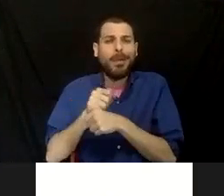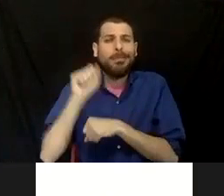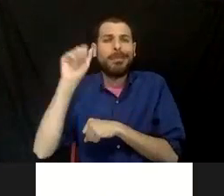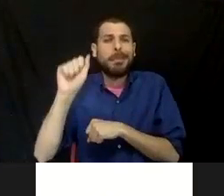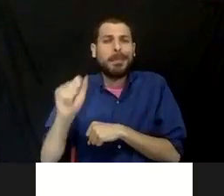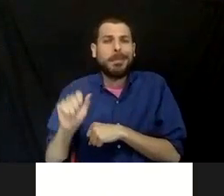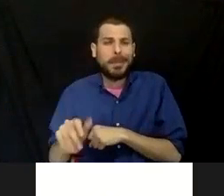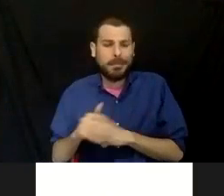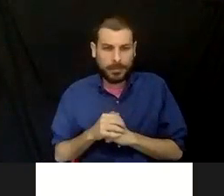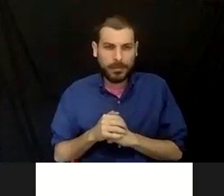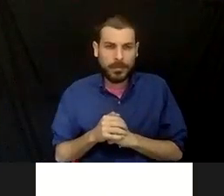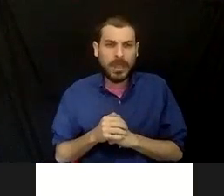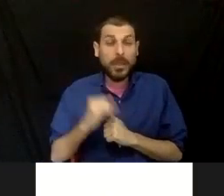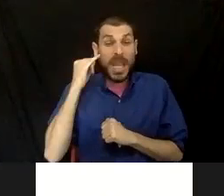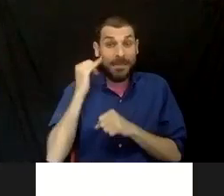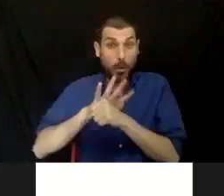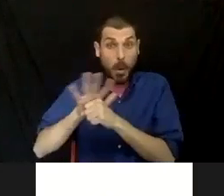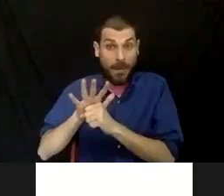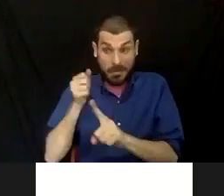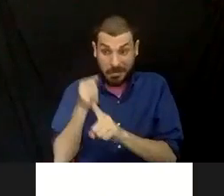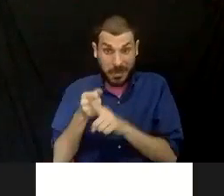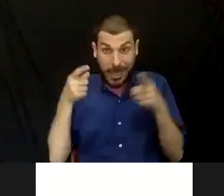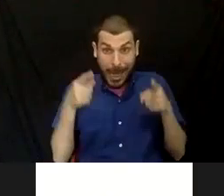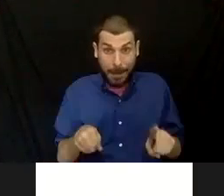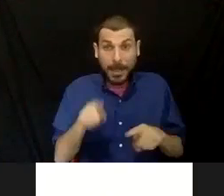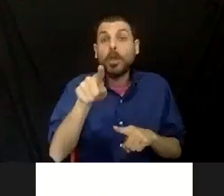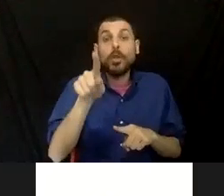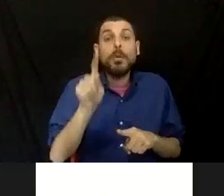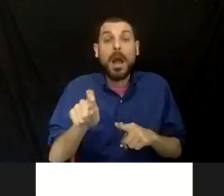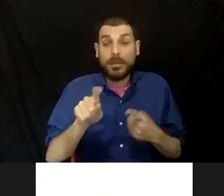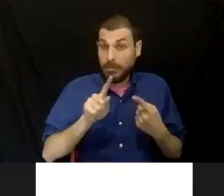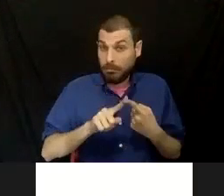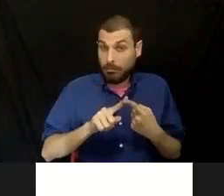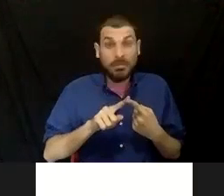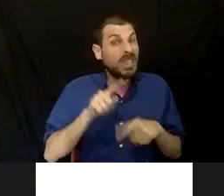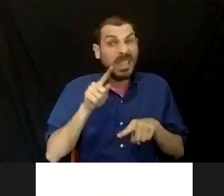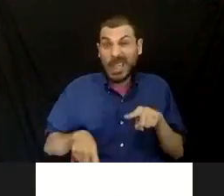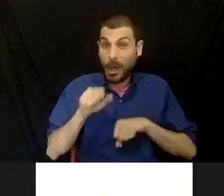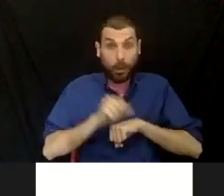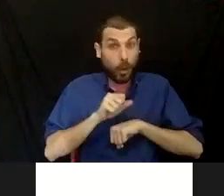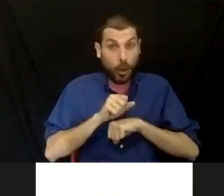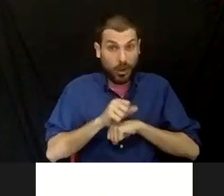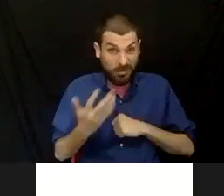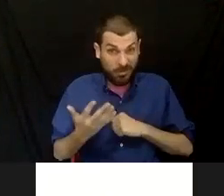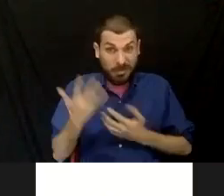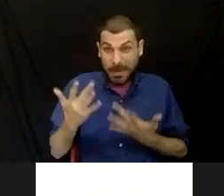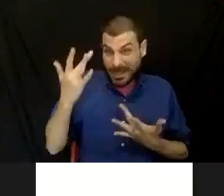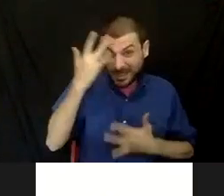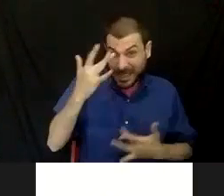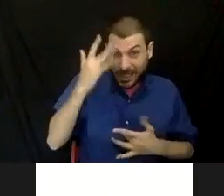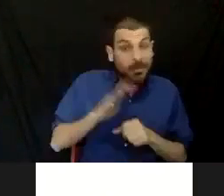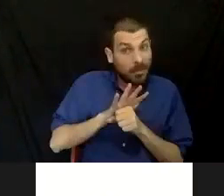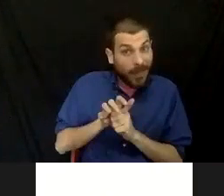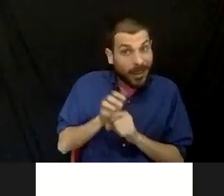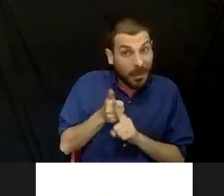they're looking for. So they're looking for if somebody is unable to work because they were ill with